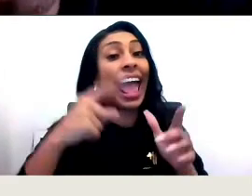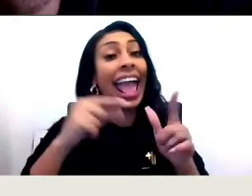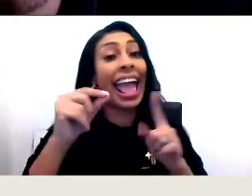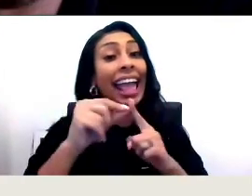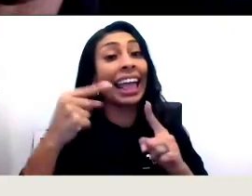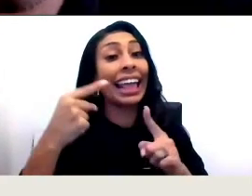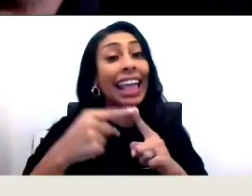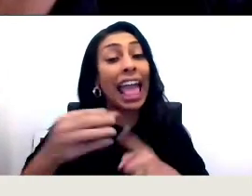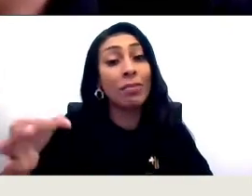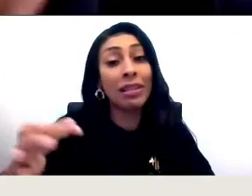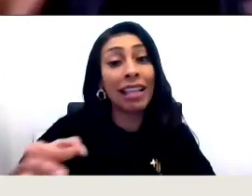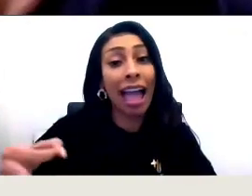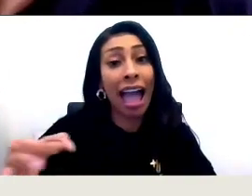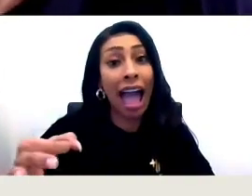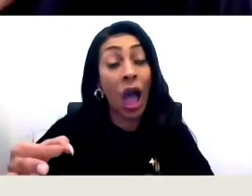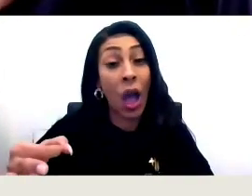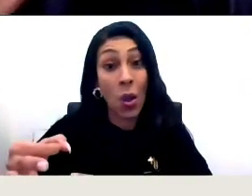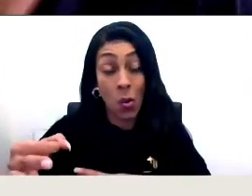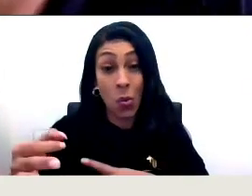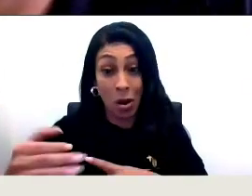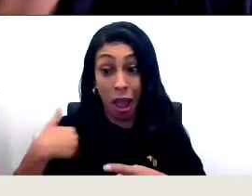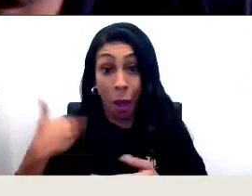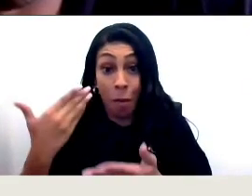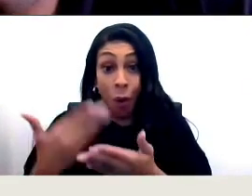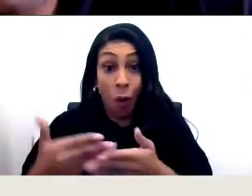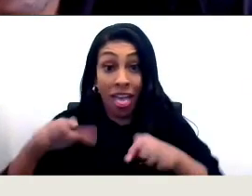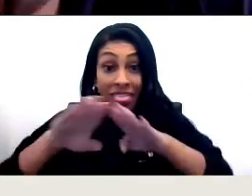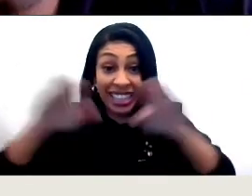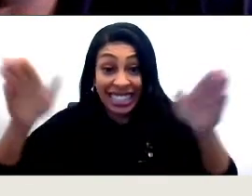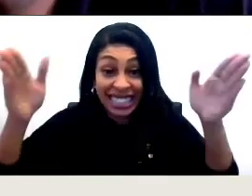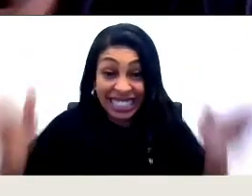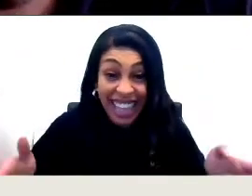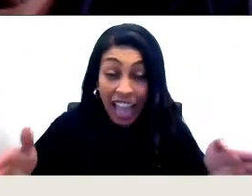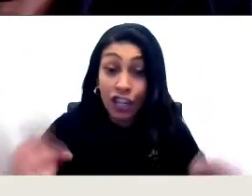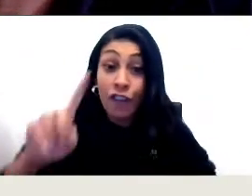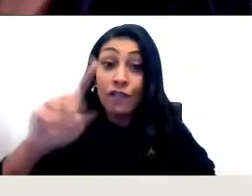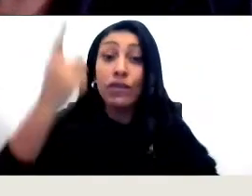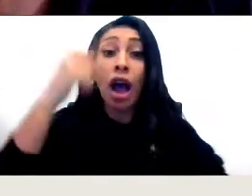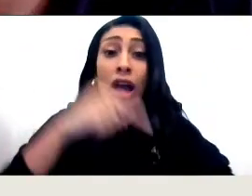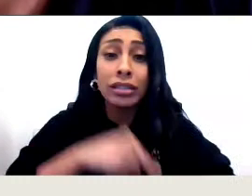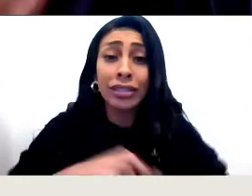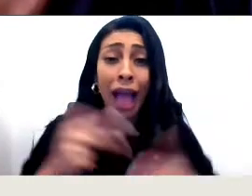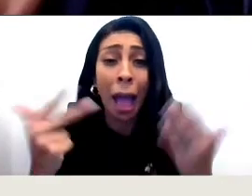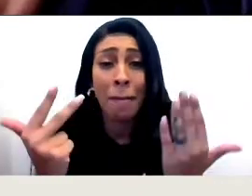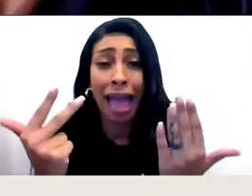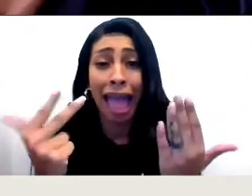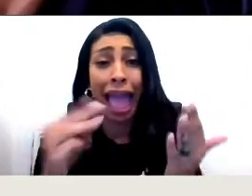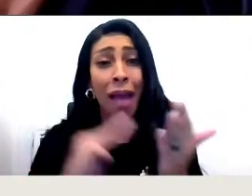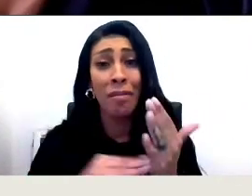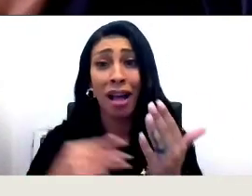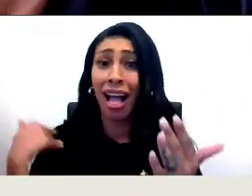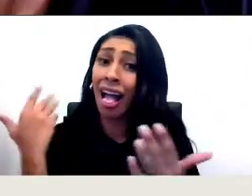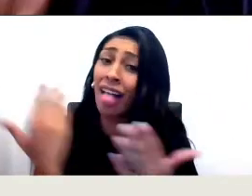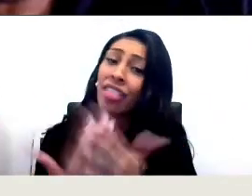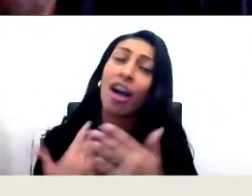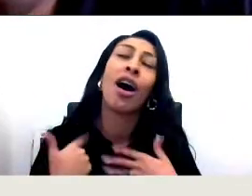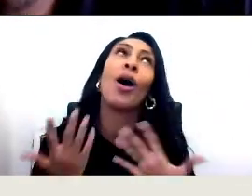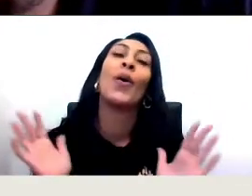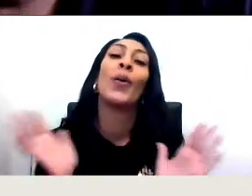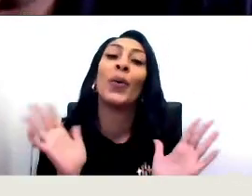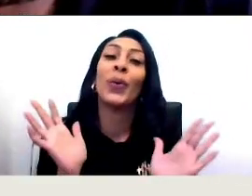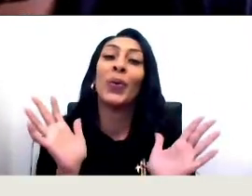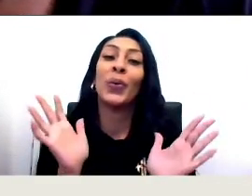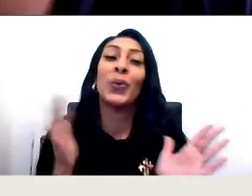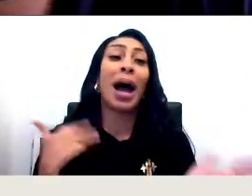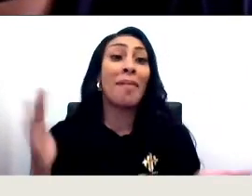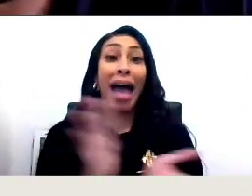which allowed me to be on stage in front of the public for the first time in like 8 months. So that was really a privilege. I felt like, oh